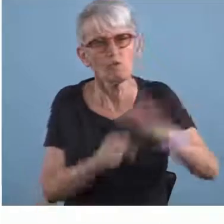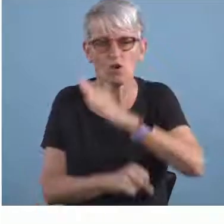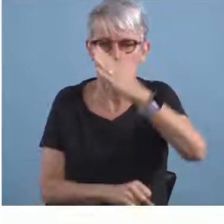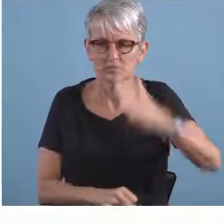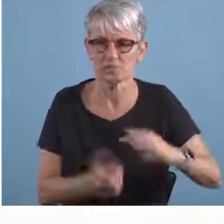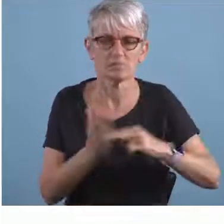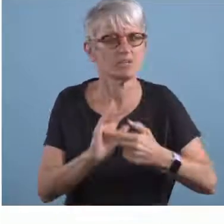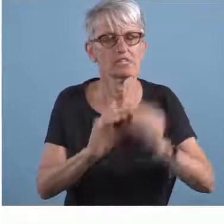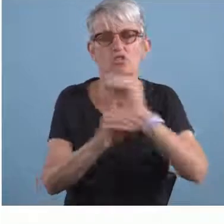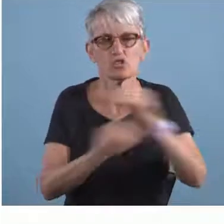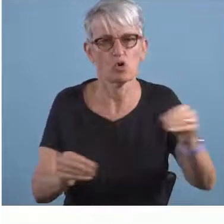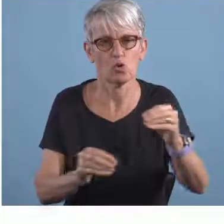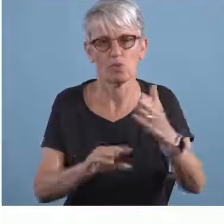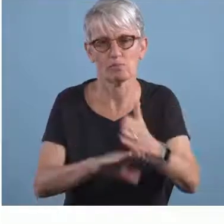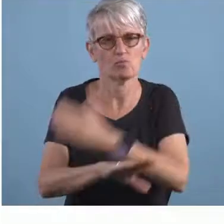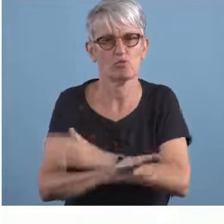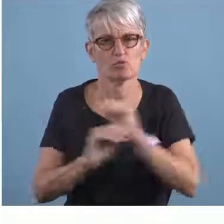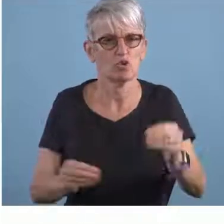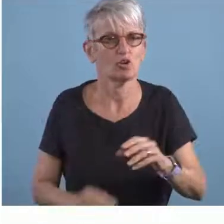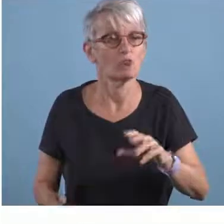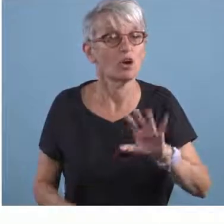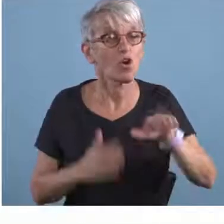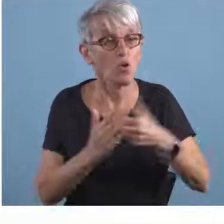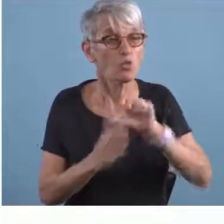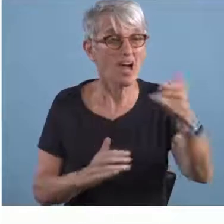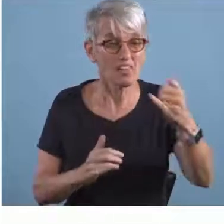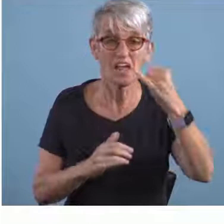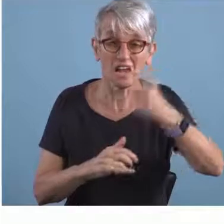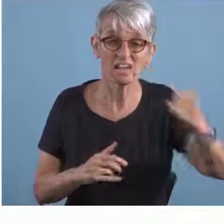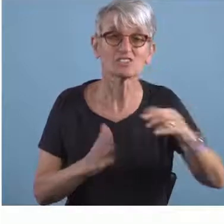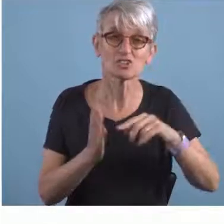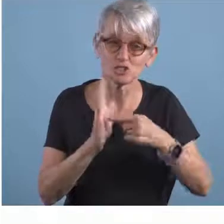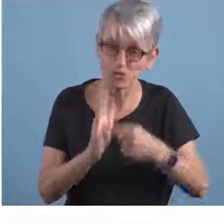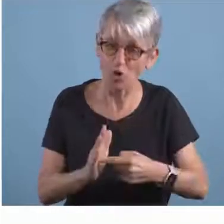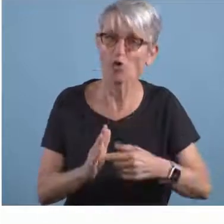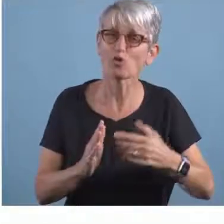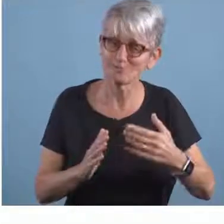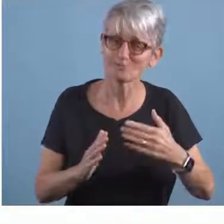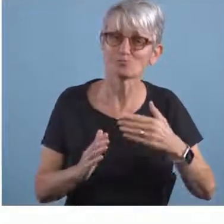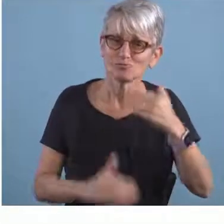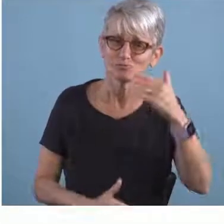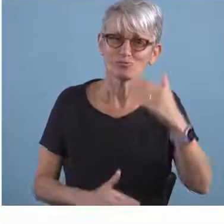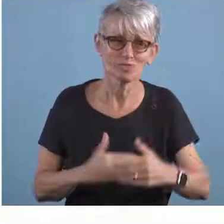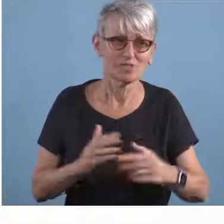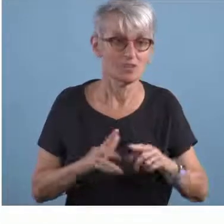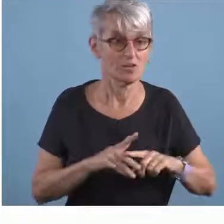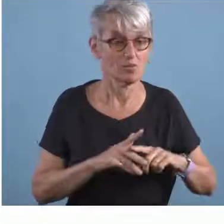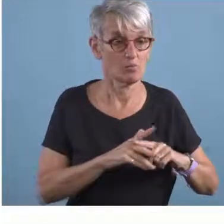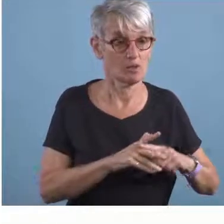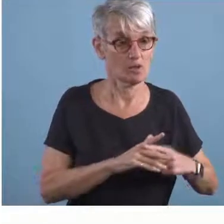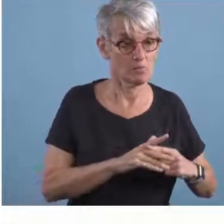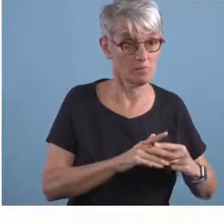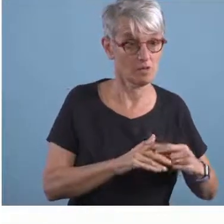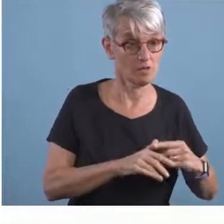progress. But every other line shows a very nice trajectory, starting at the bottom, ending